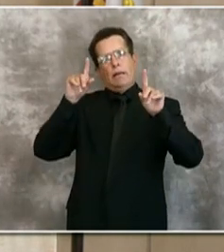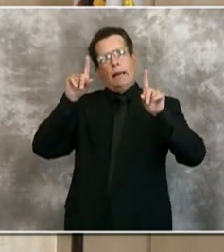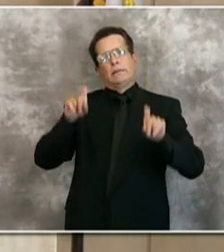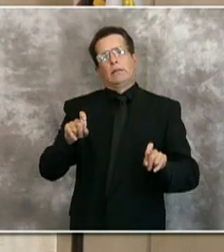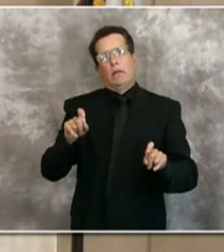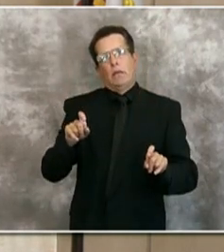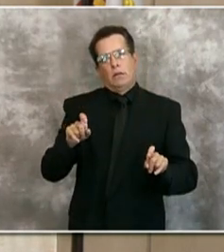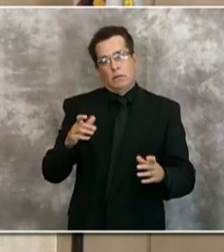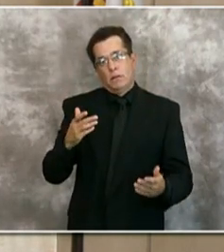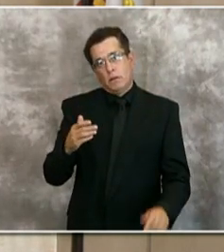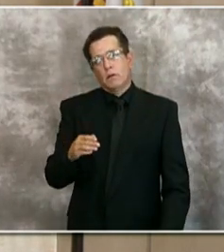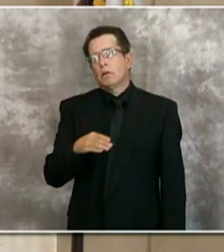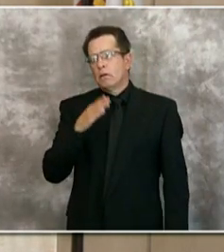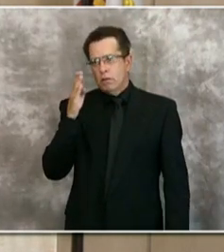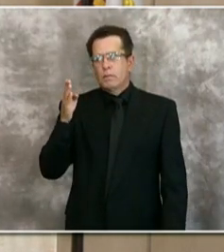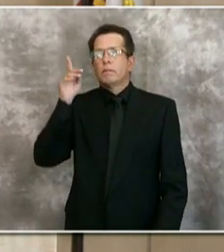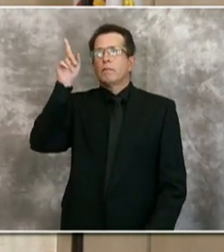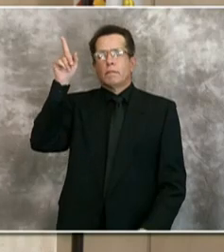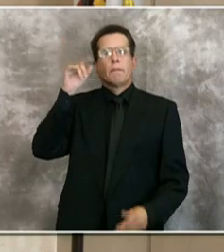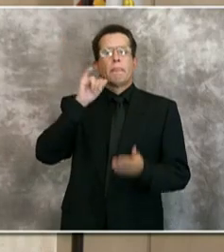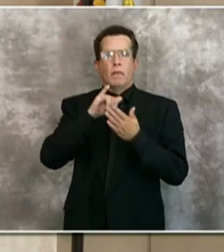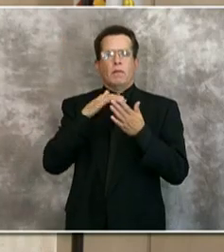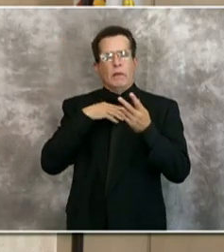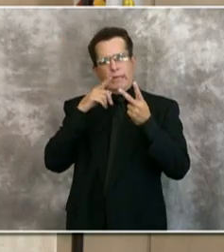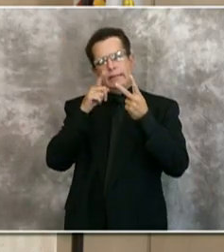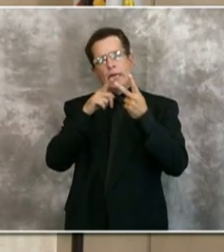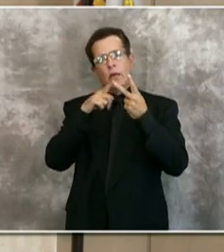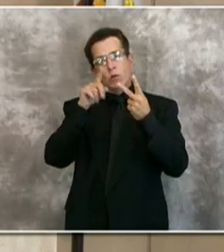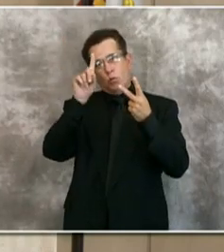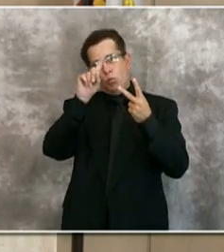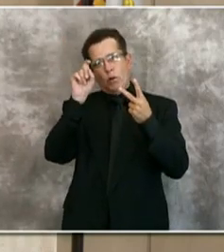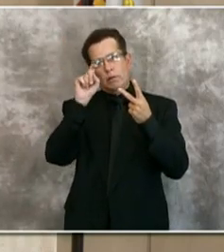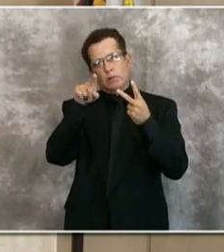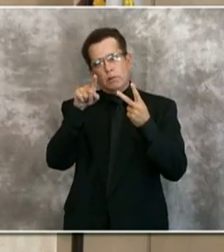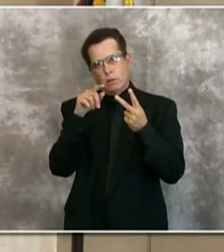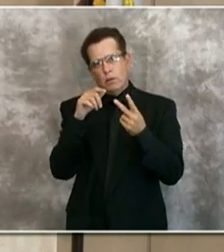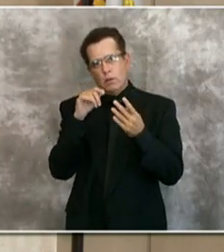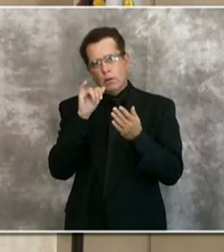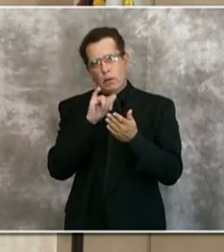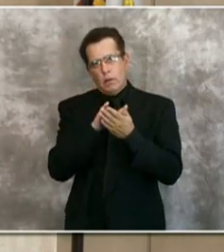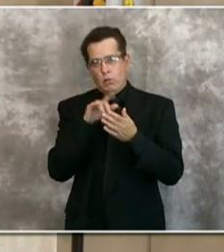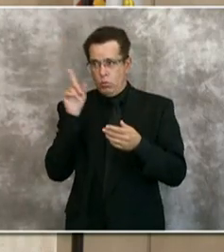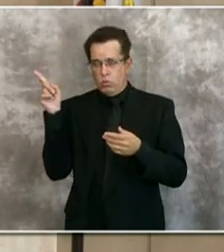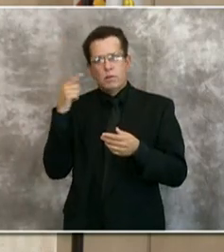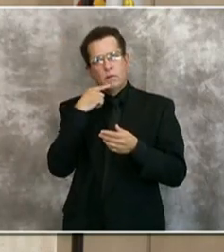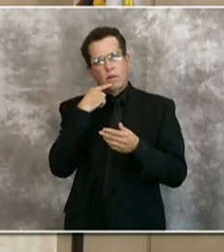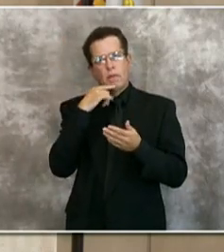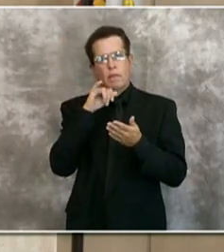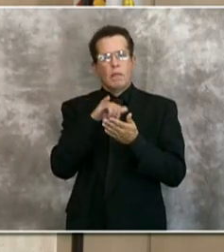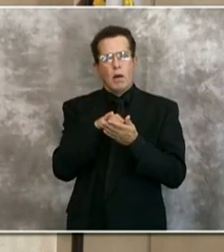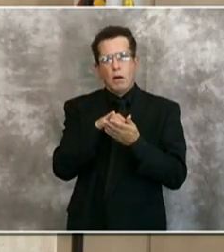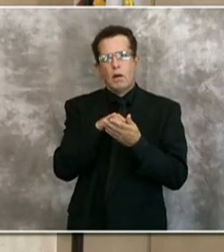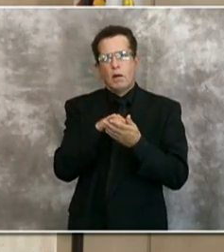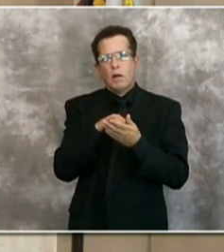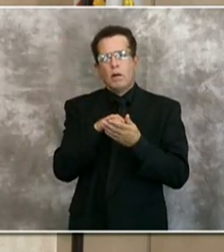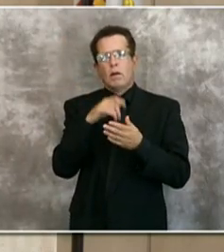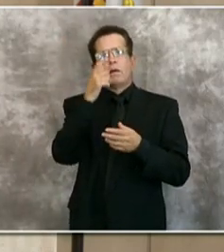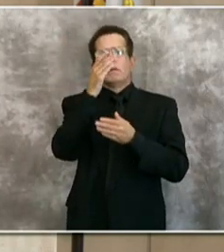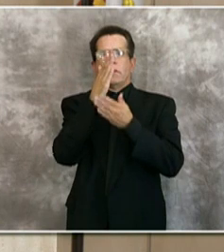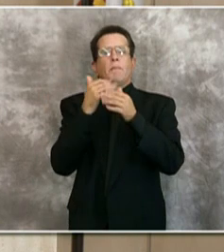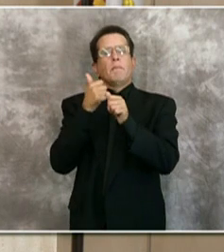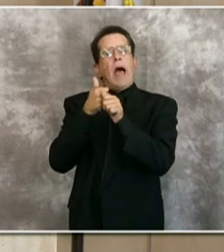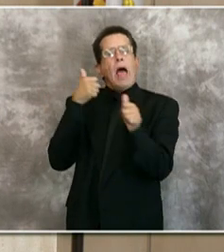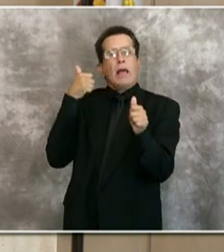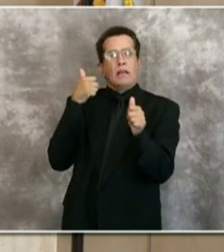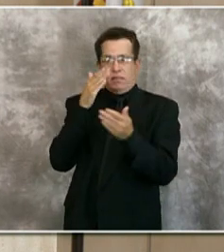But there's been, just for my follow-up question, but you have stated, though, that there's been some delays, like